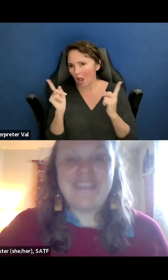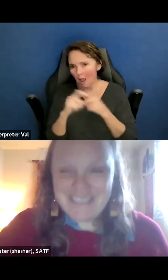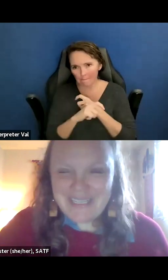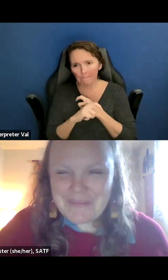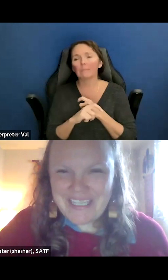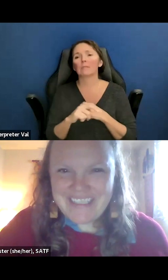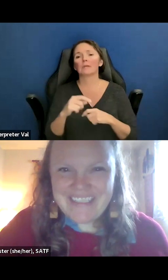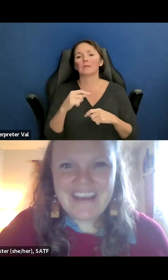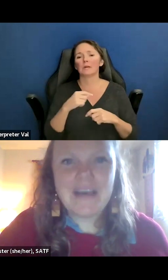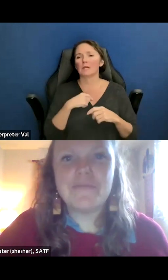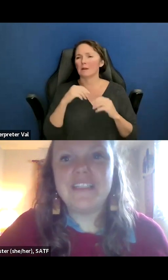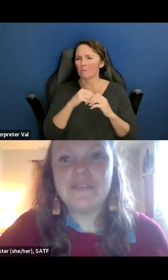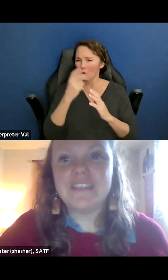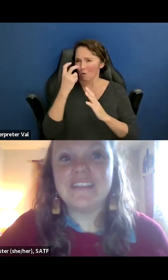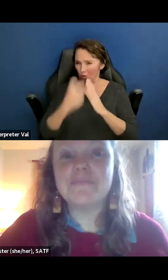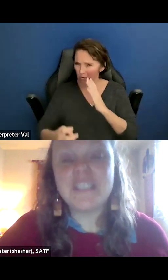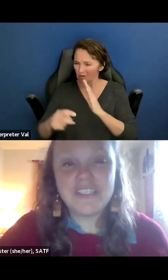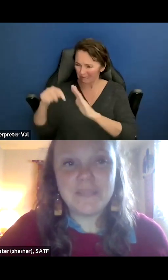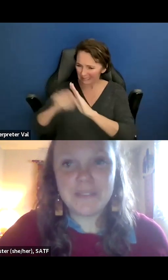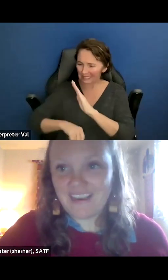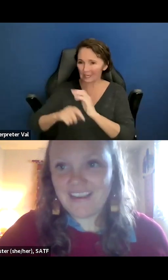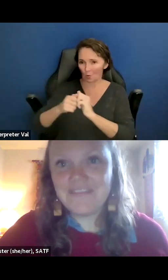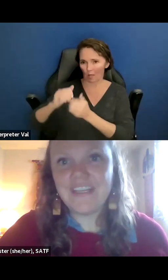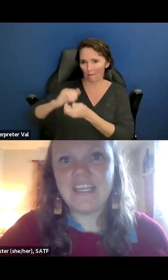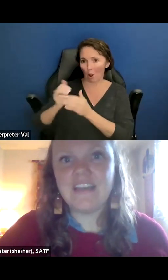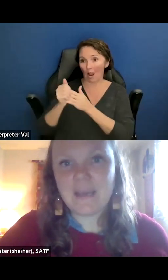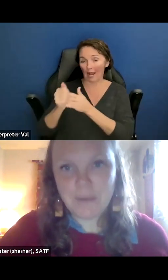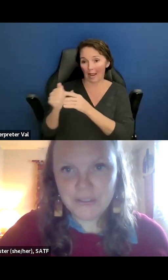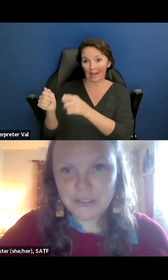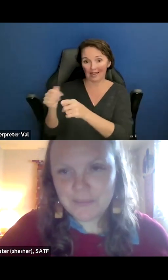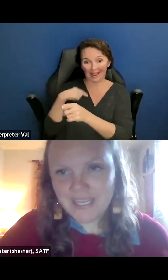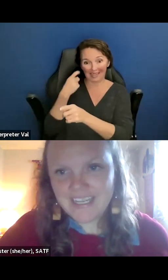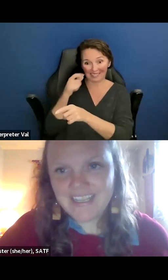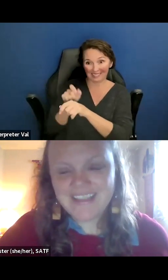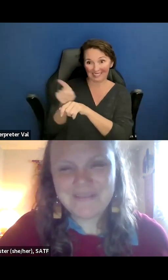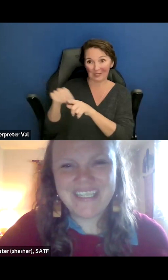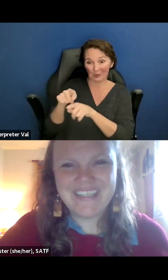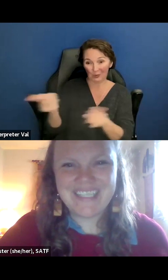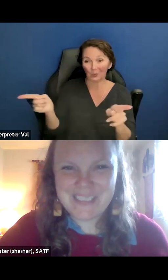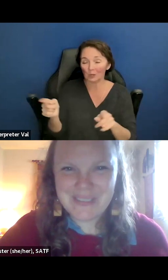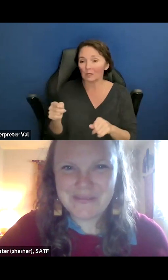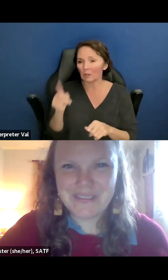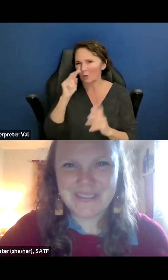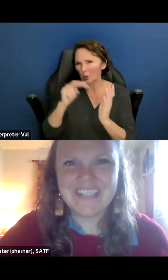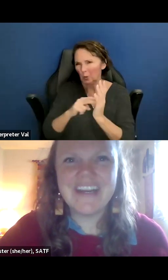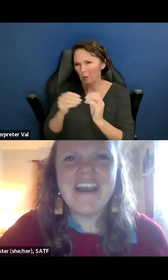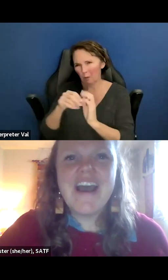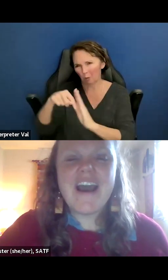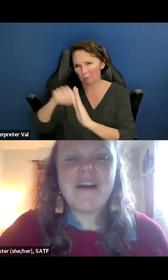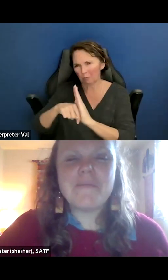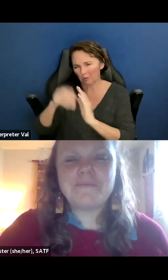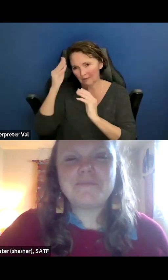are very complicated. We do a much deeper dive in that partnership guide that we linked to